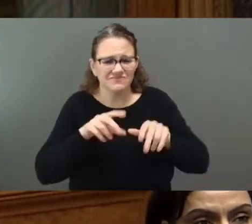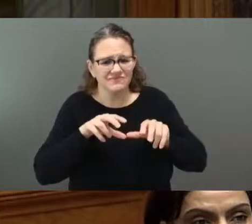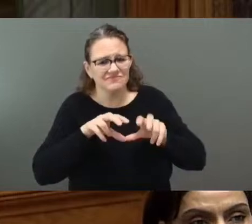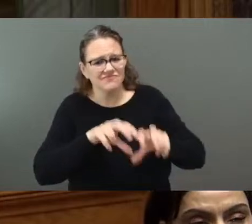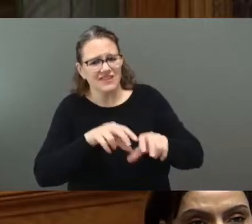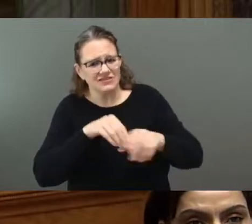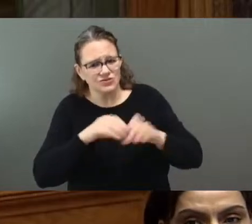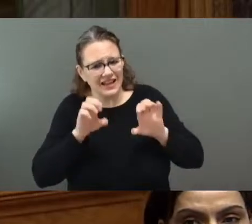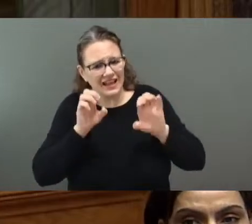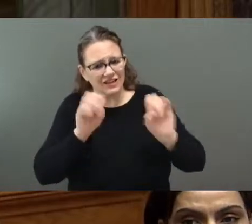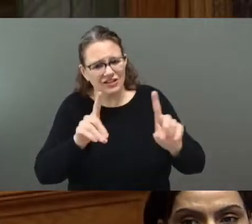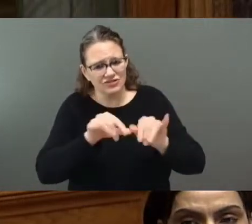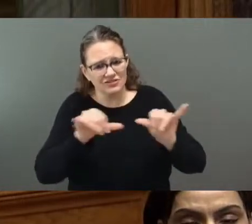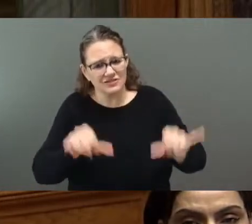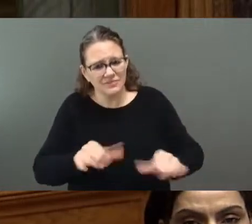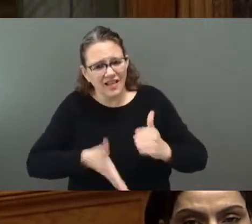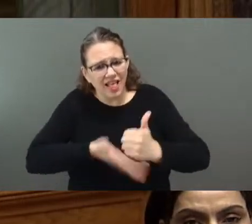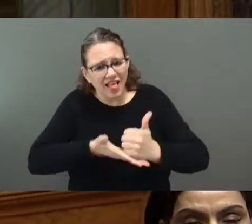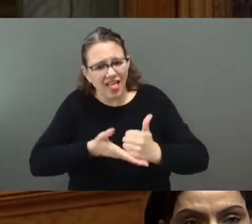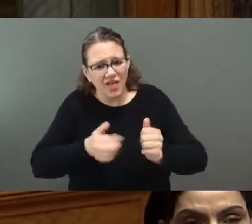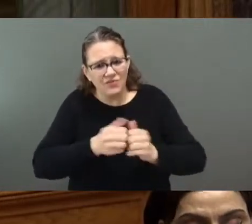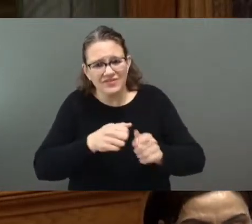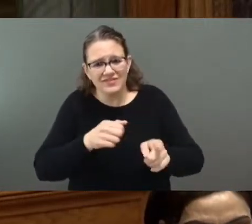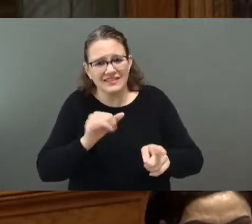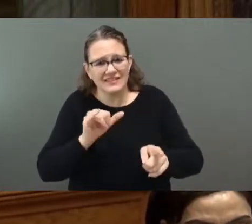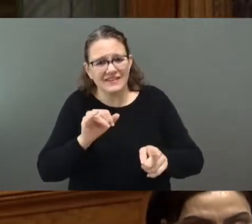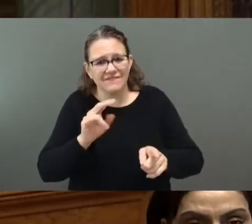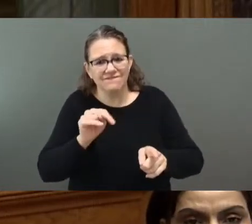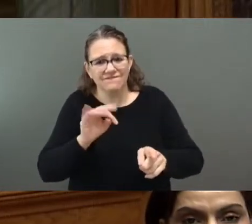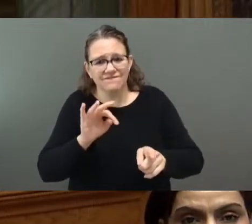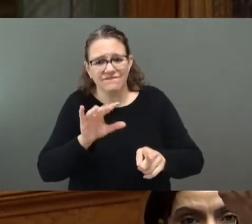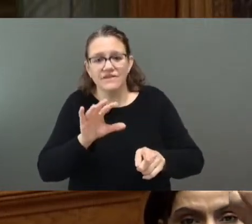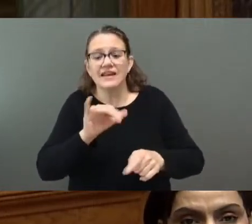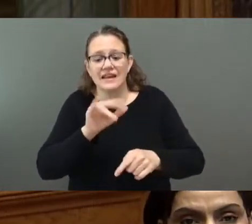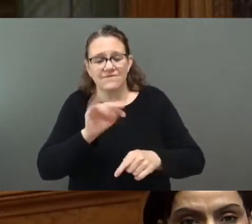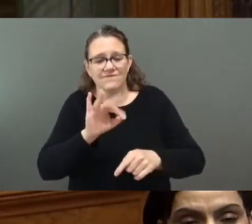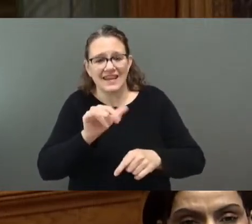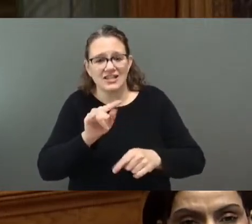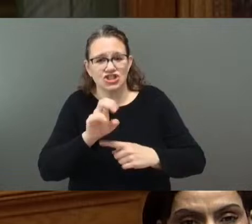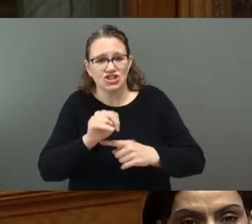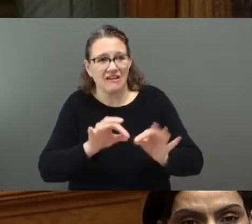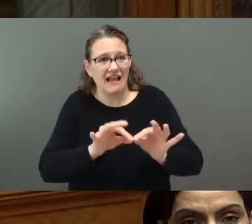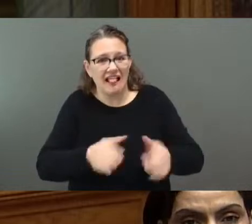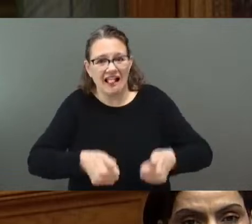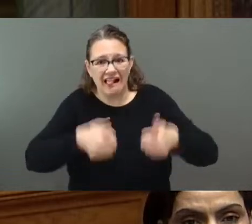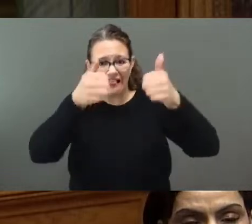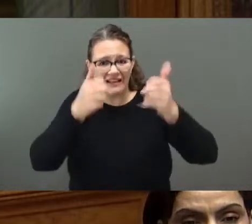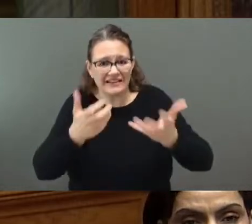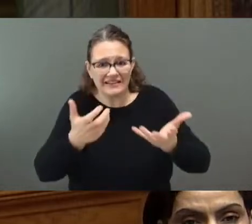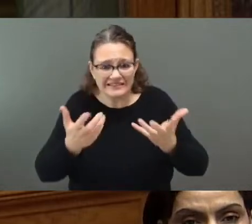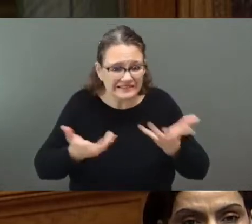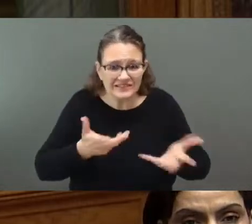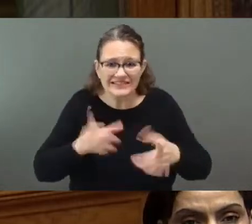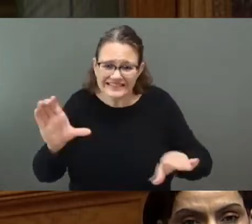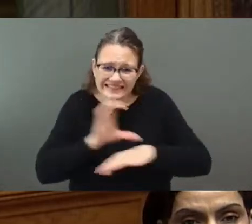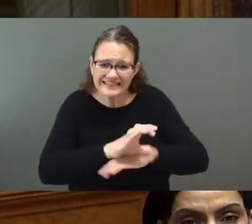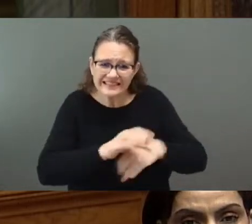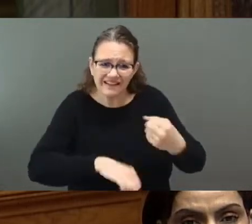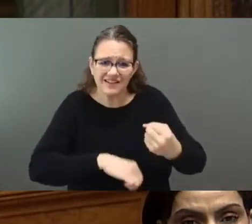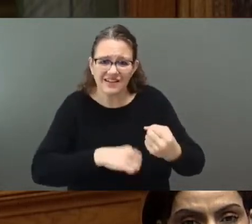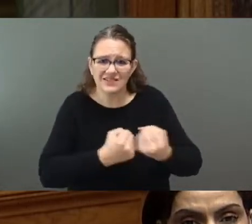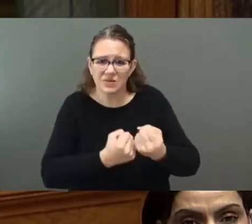complaining about to this government they failed to meet. The operational costs of our school districts are going up. This government has failed to meet those.